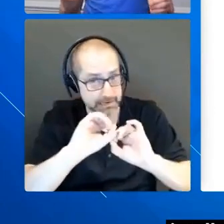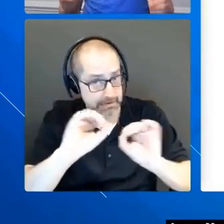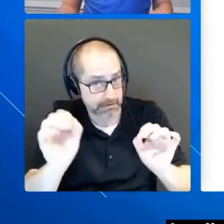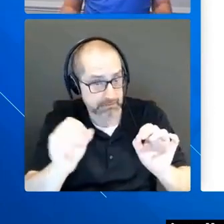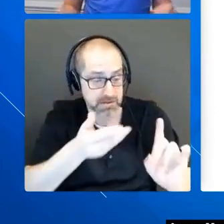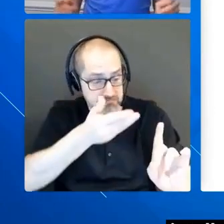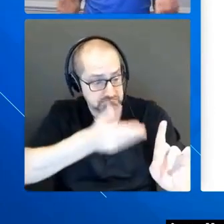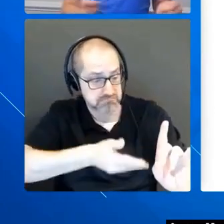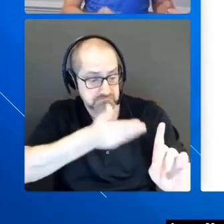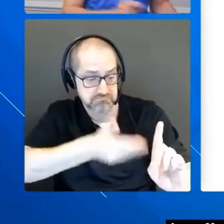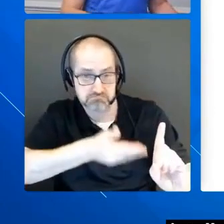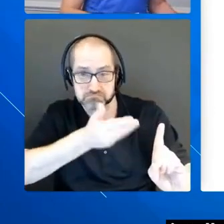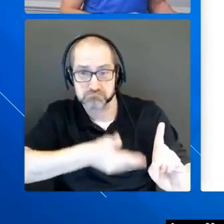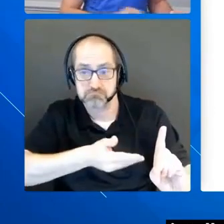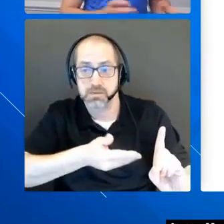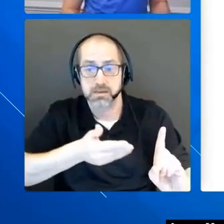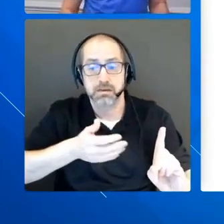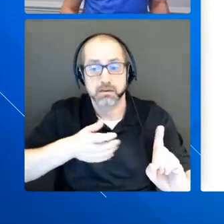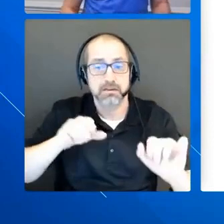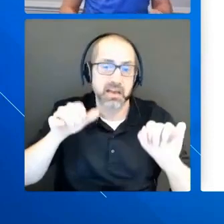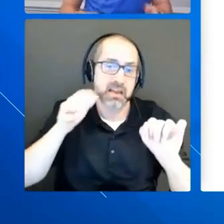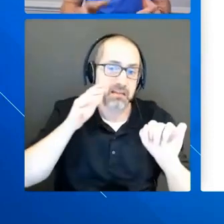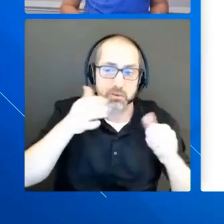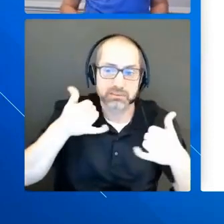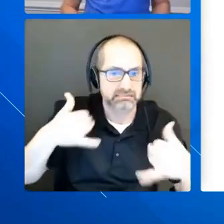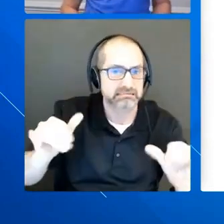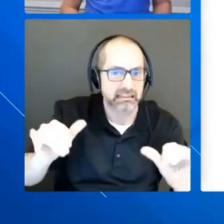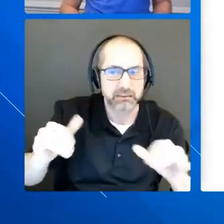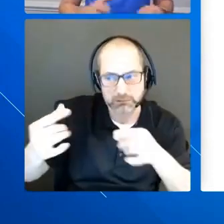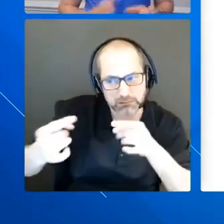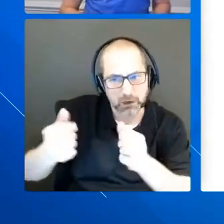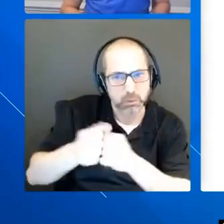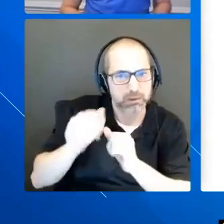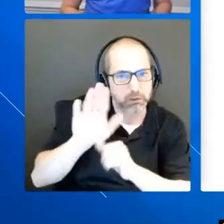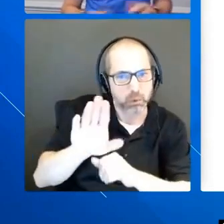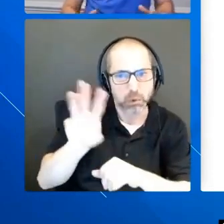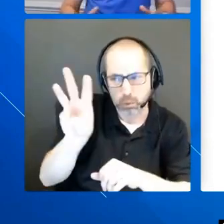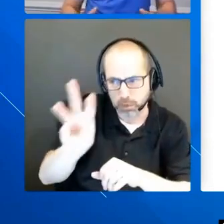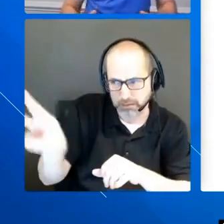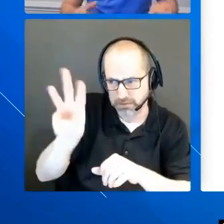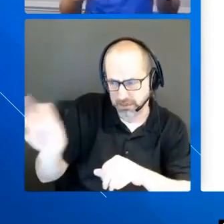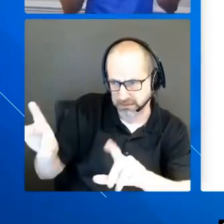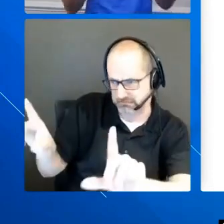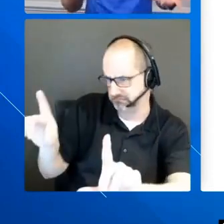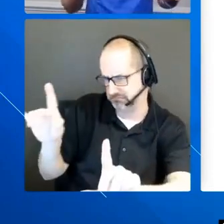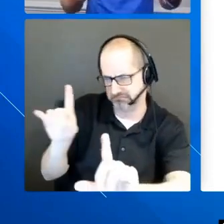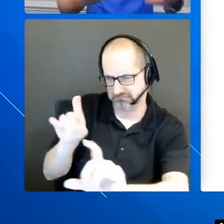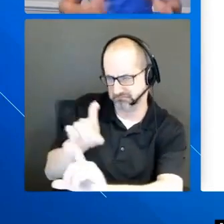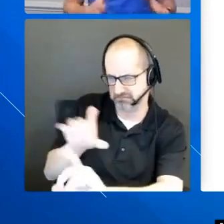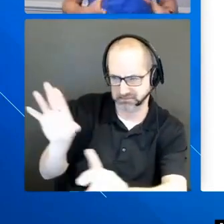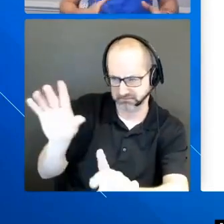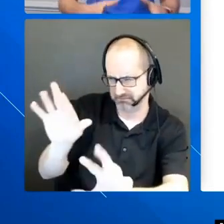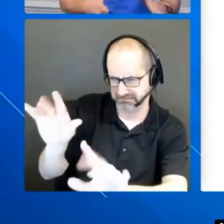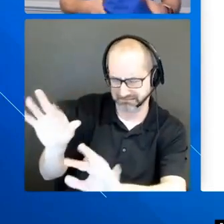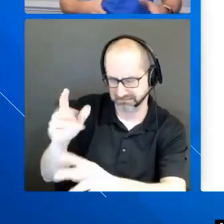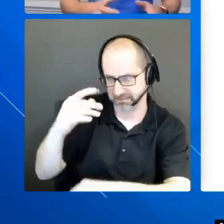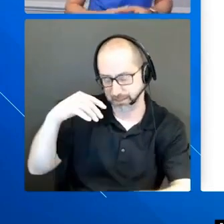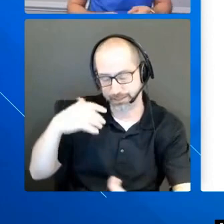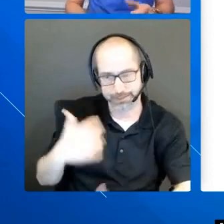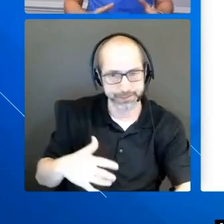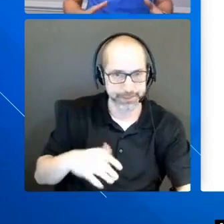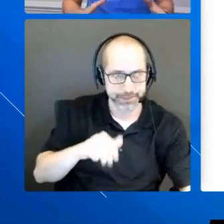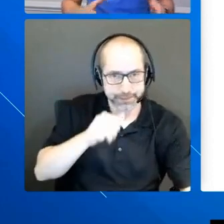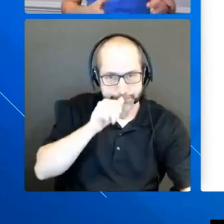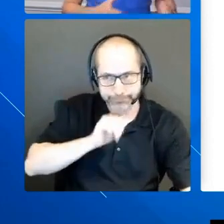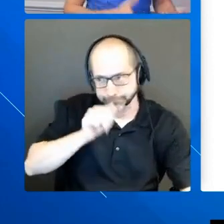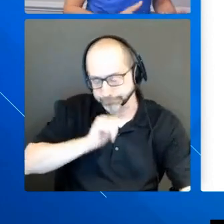those issues, they'll struggle through, say, your website. They'll make it, they'll hate you for it, they'll feel stressed, they'll start sweating, they'll get